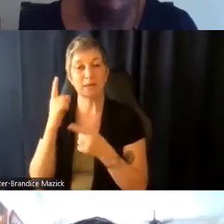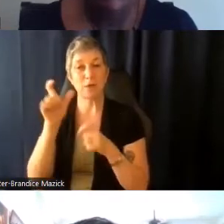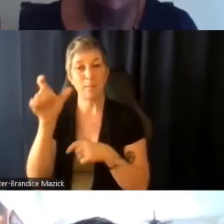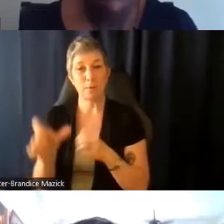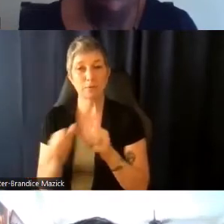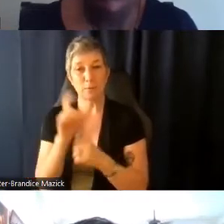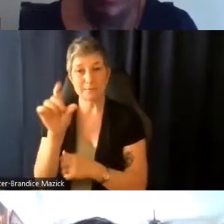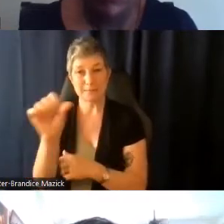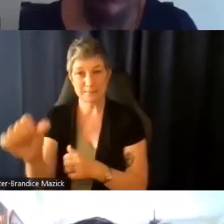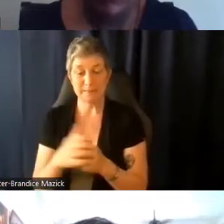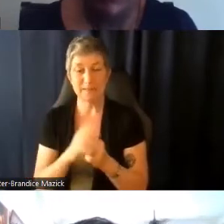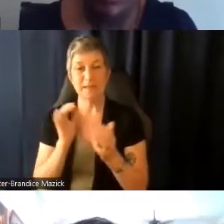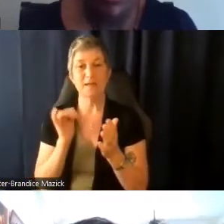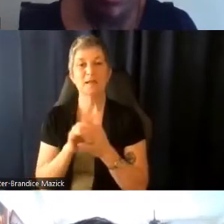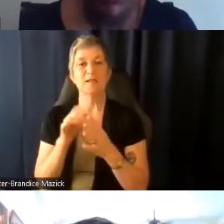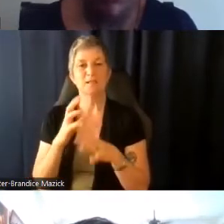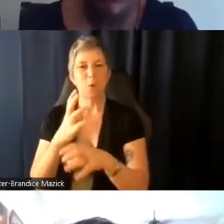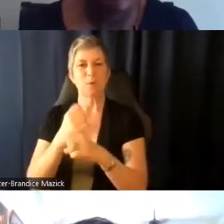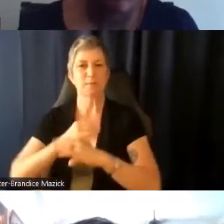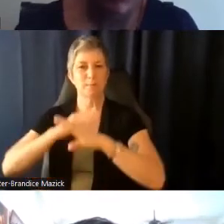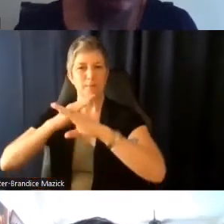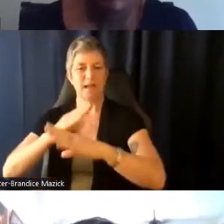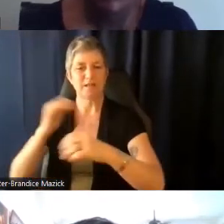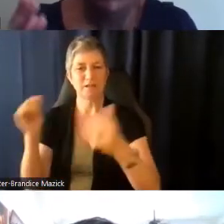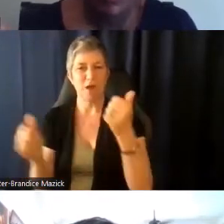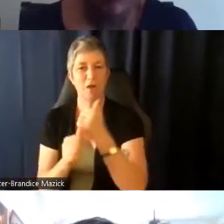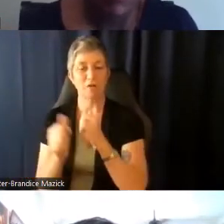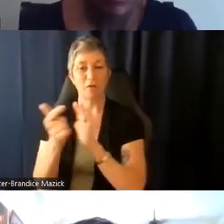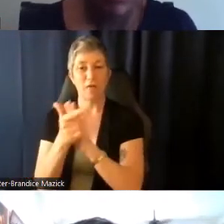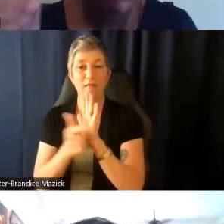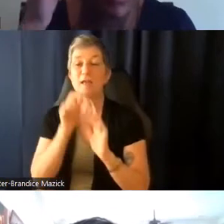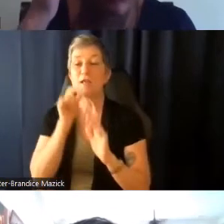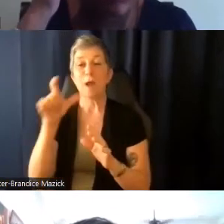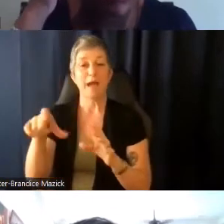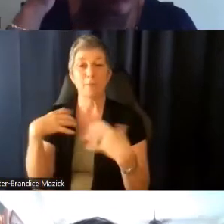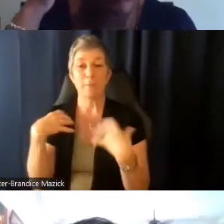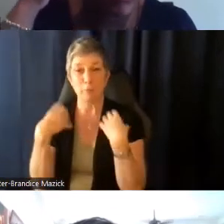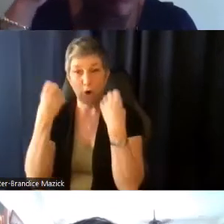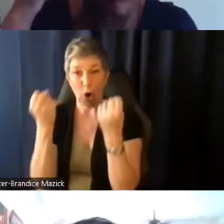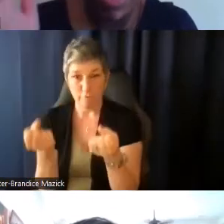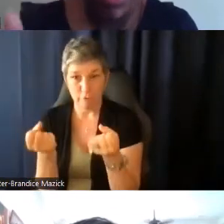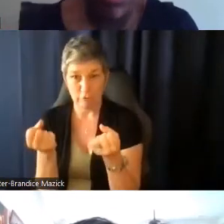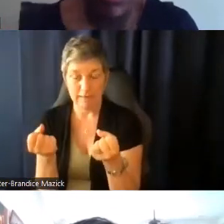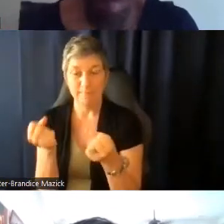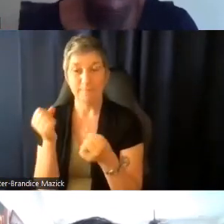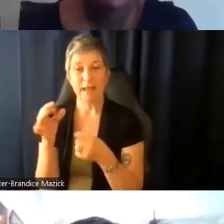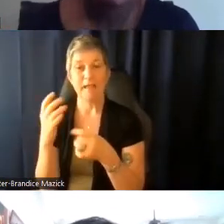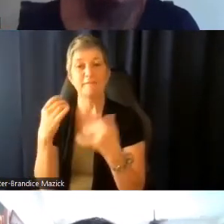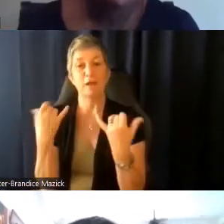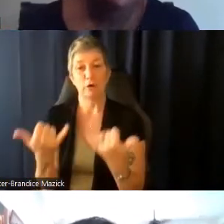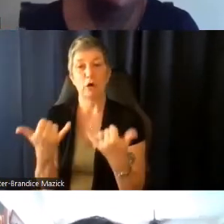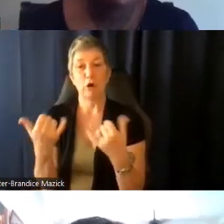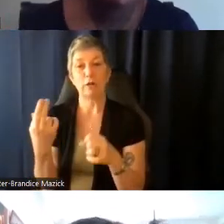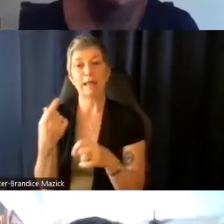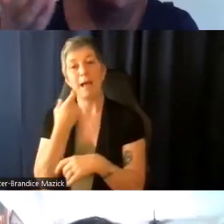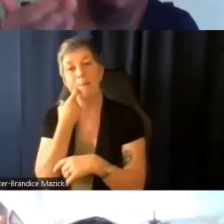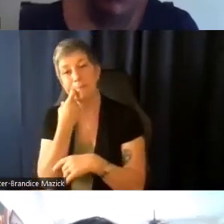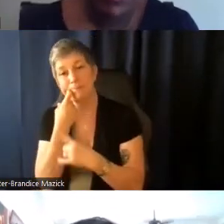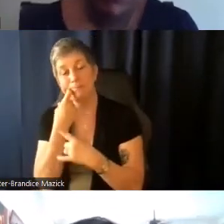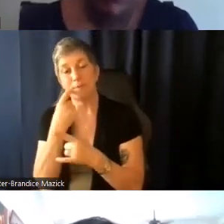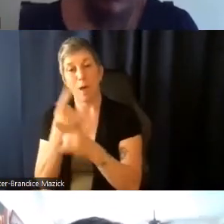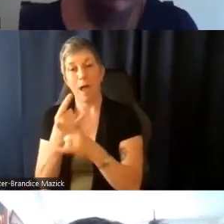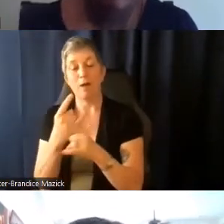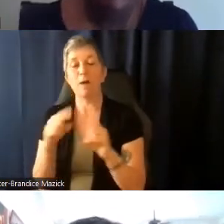still receive protections under that law. So they do not have to be in recovery if they are abusing alcohol. Now, when it comes to